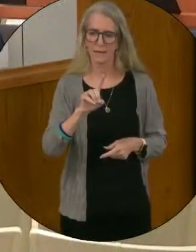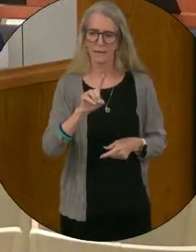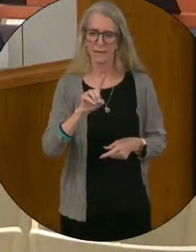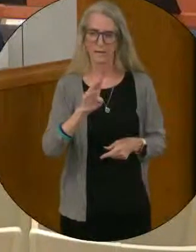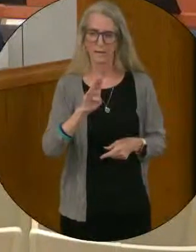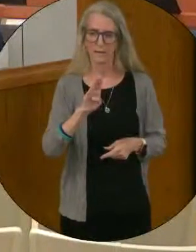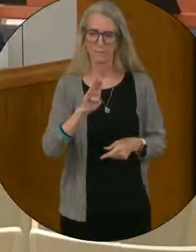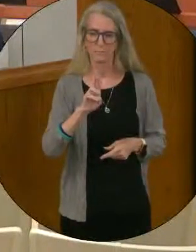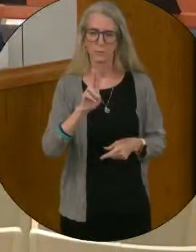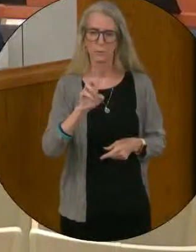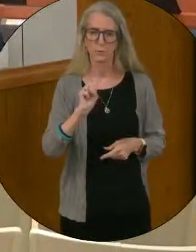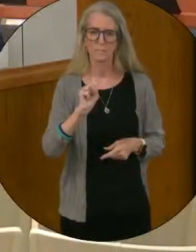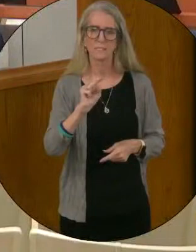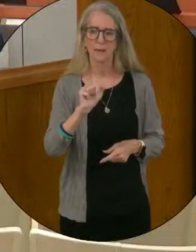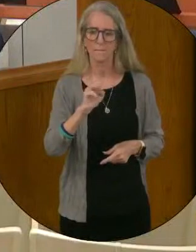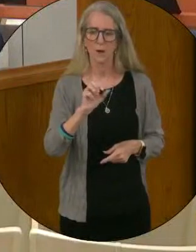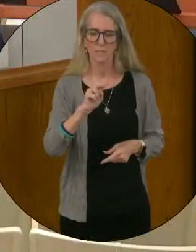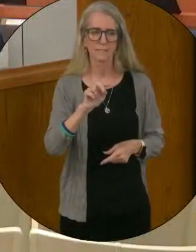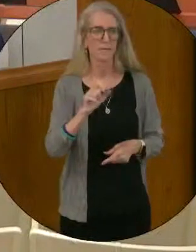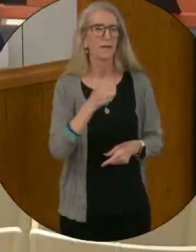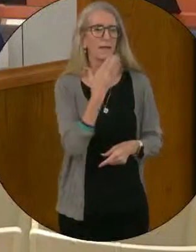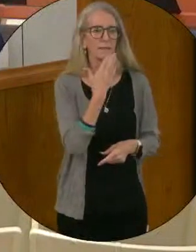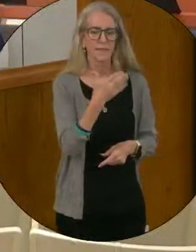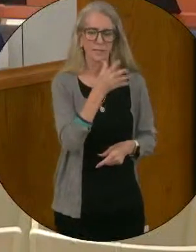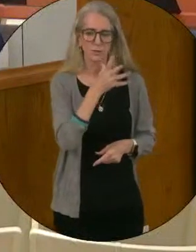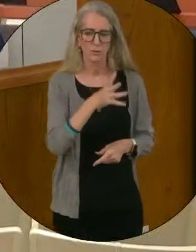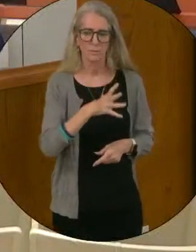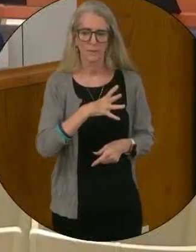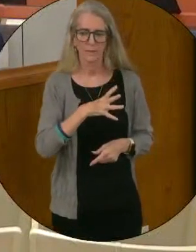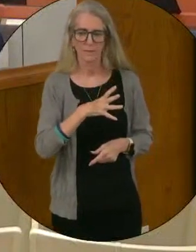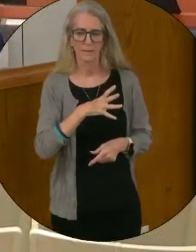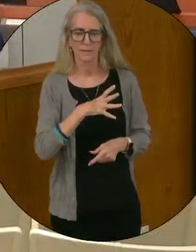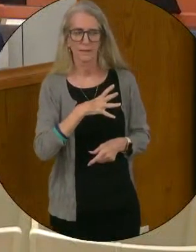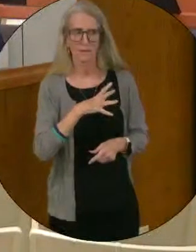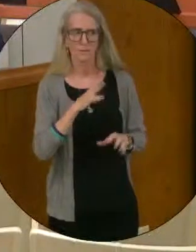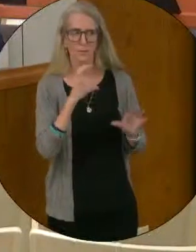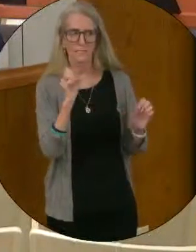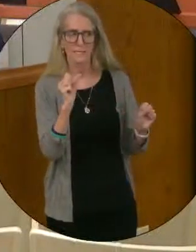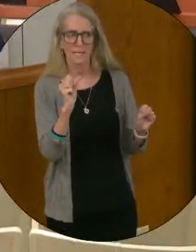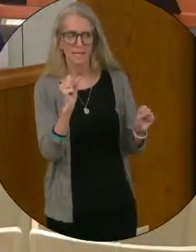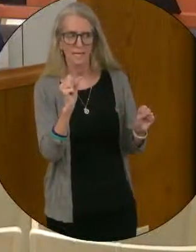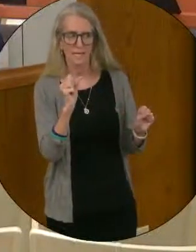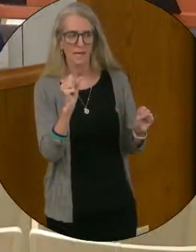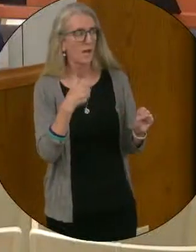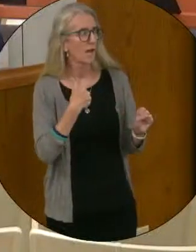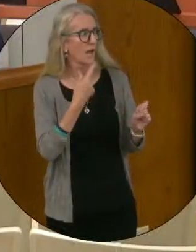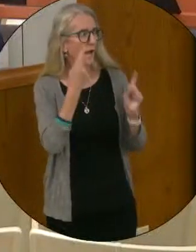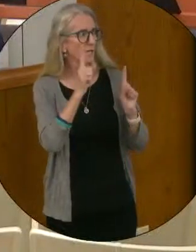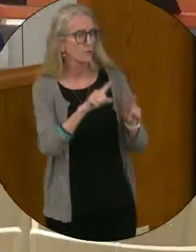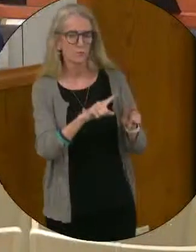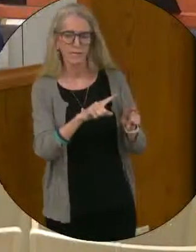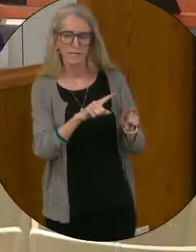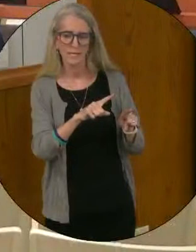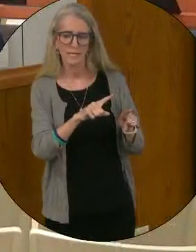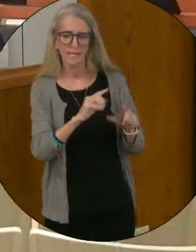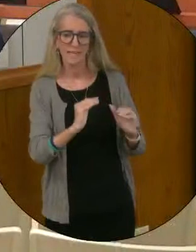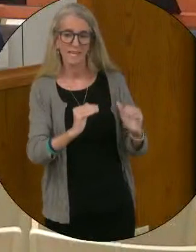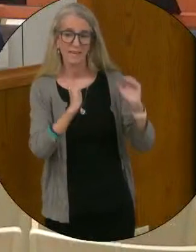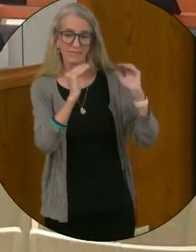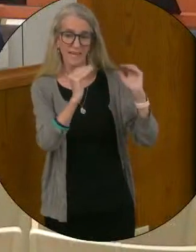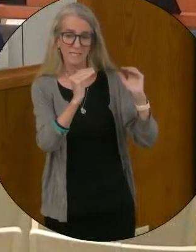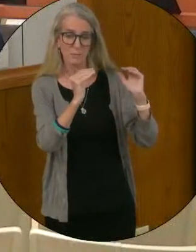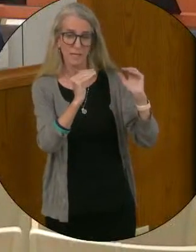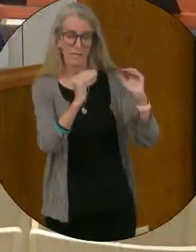Thank you, Madam President. I agree in the advancement that